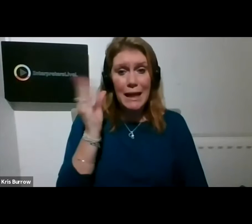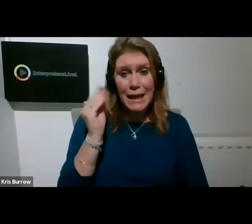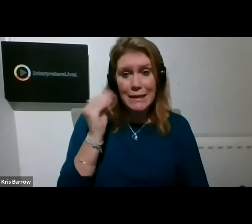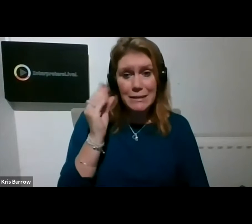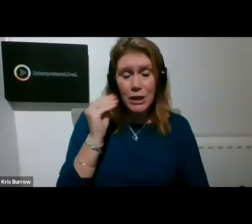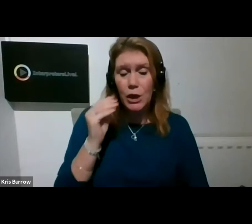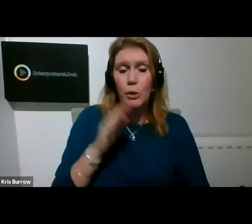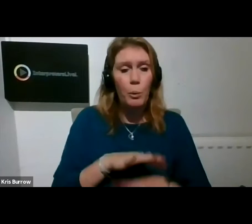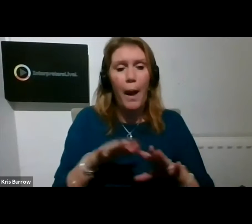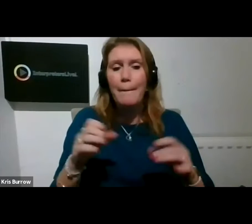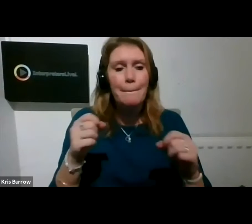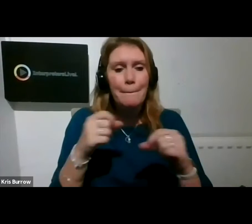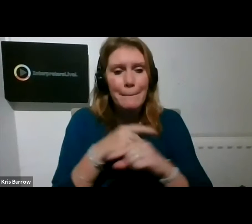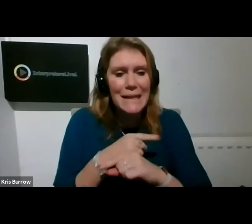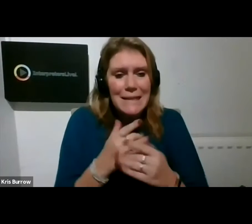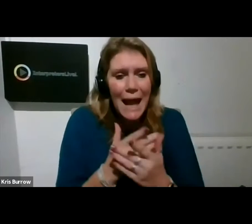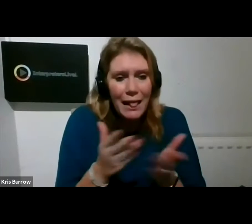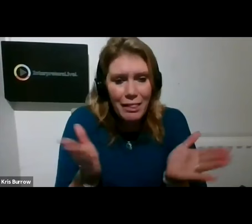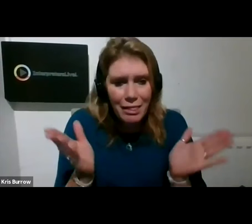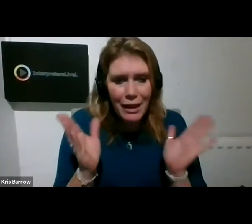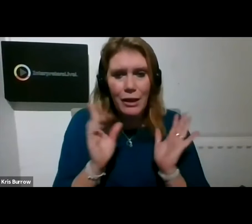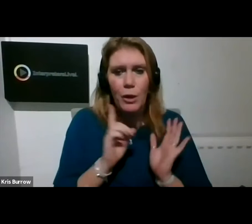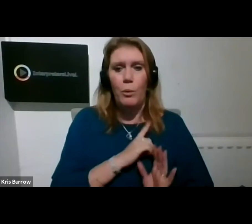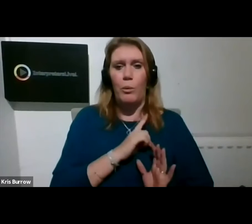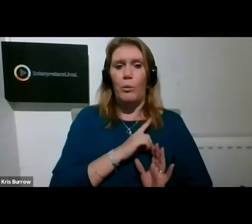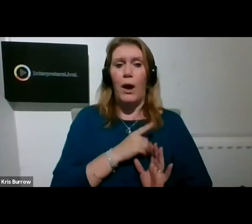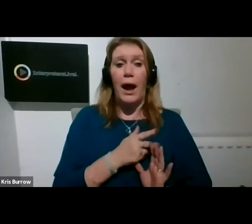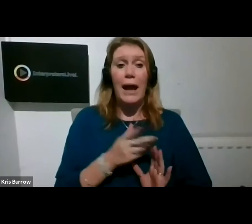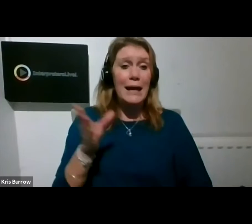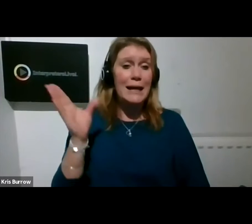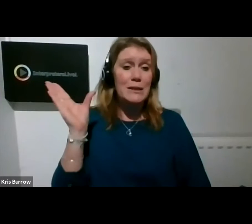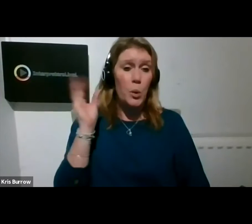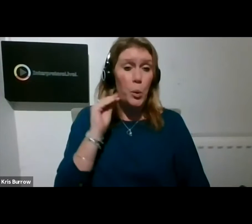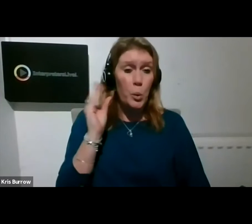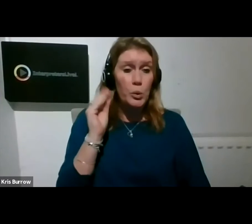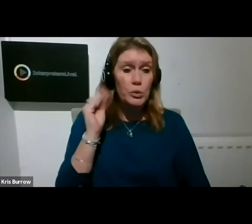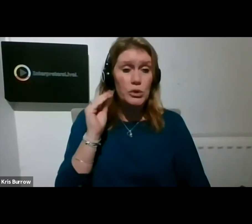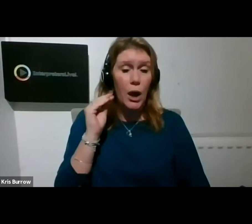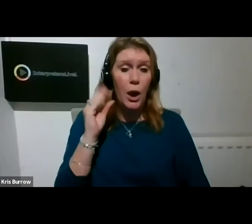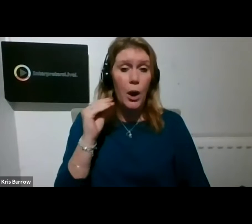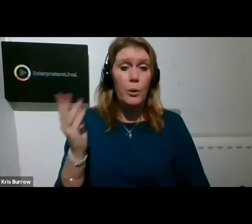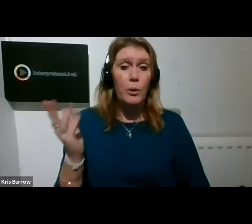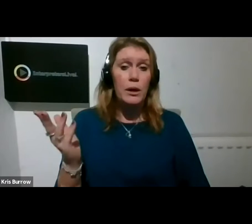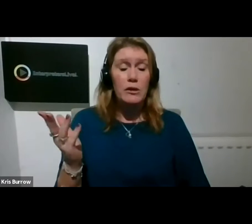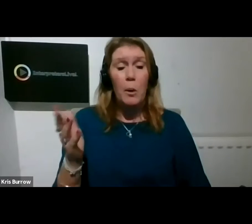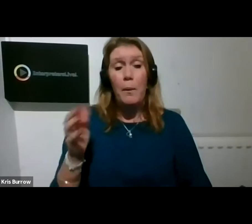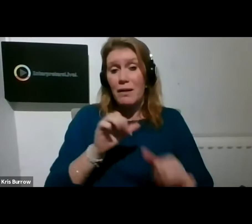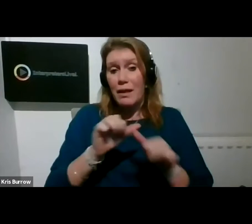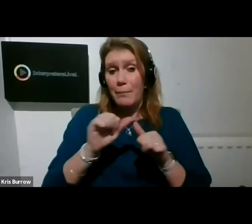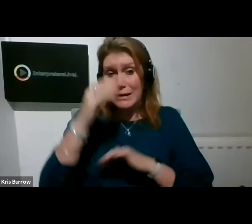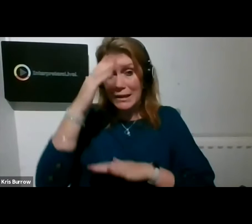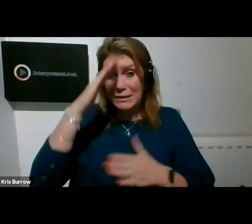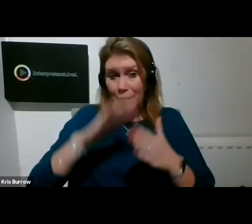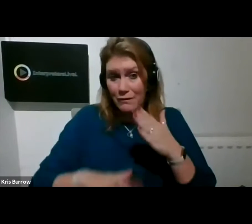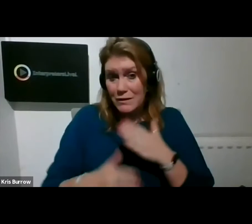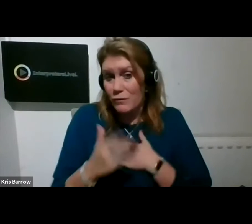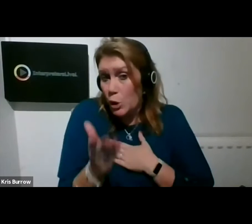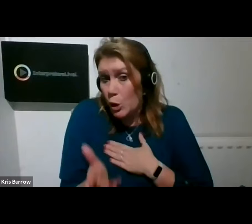miss anything. It is primarily a kind of audio work. So if that's a better experience for you, then that's good